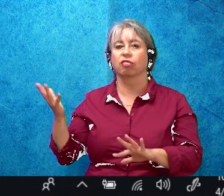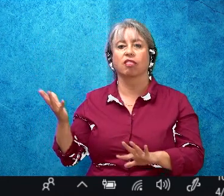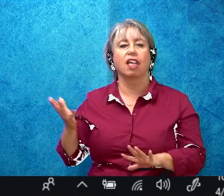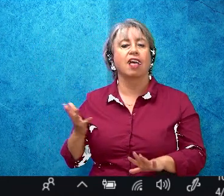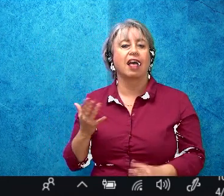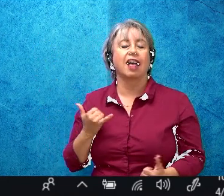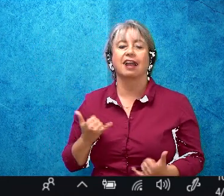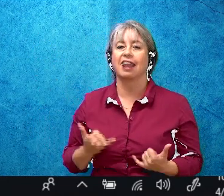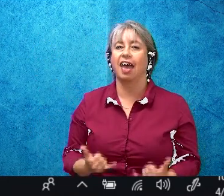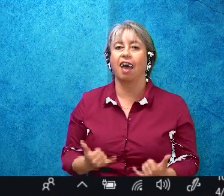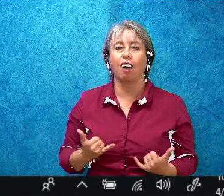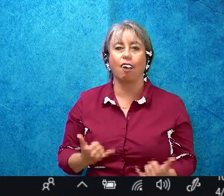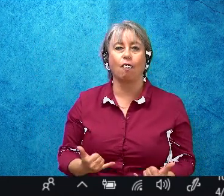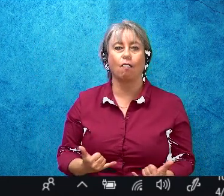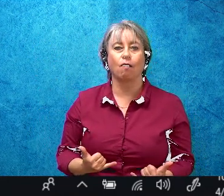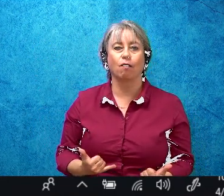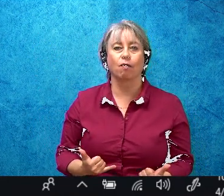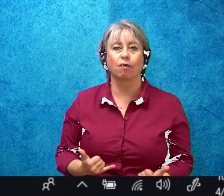now